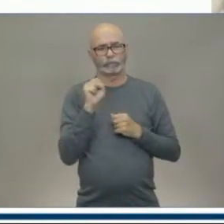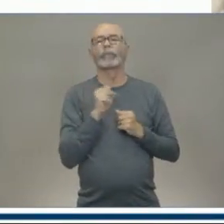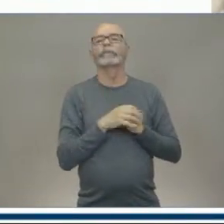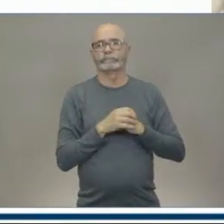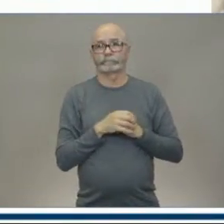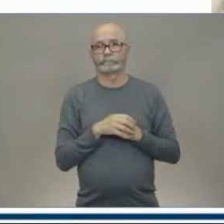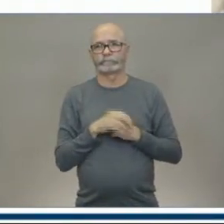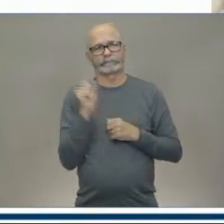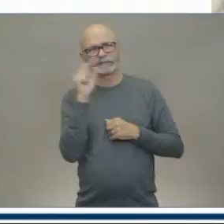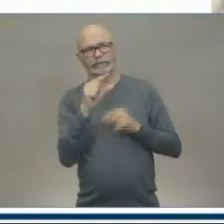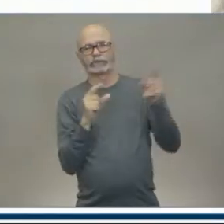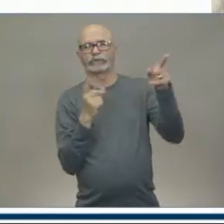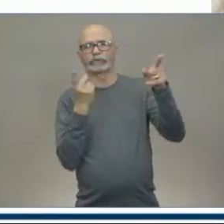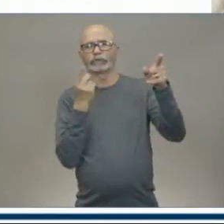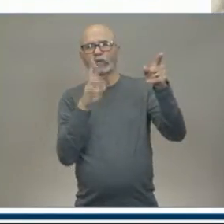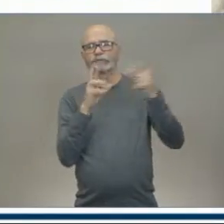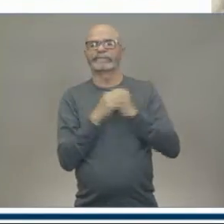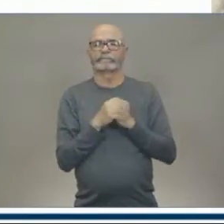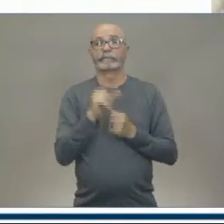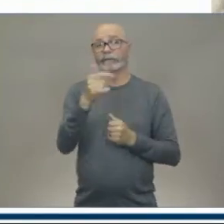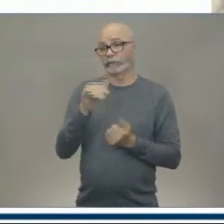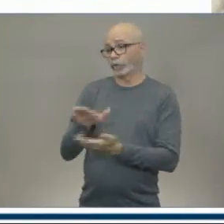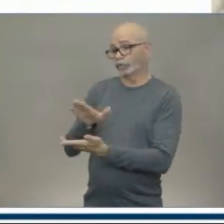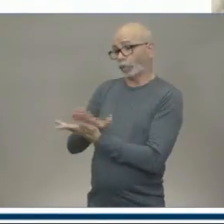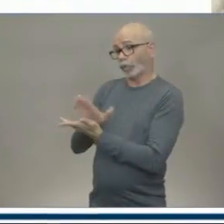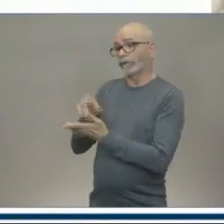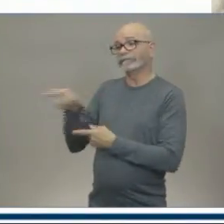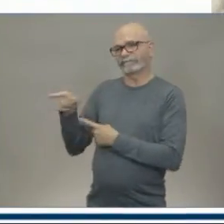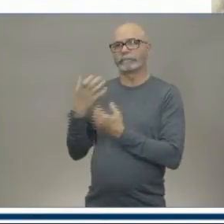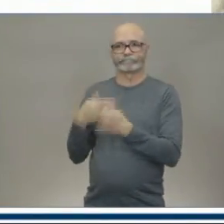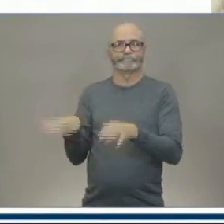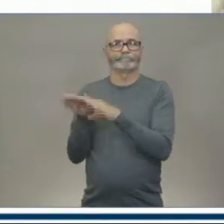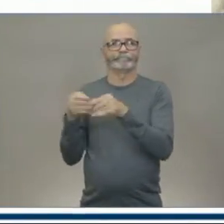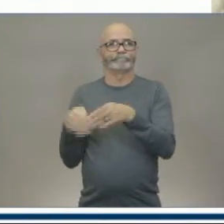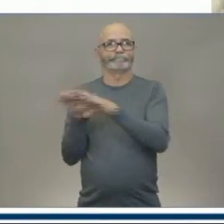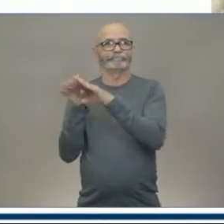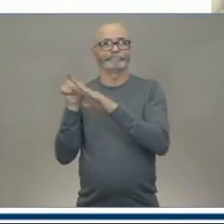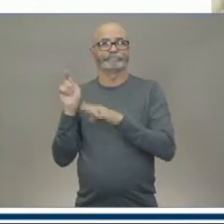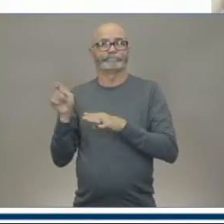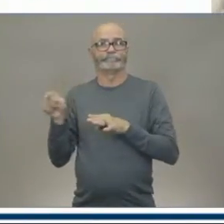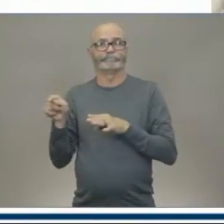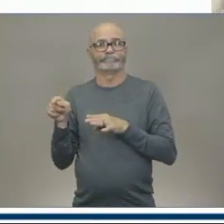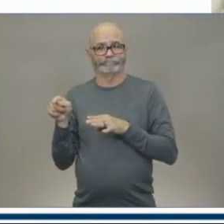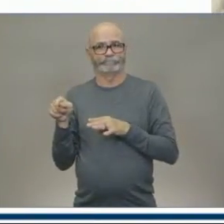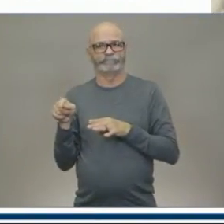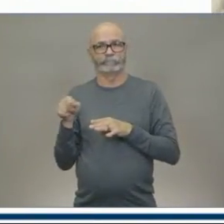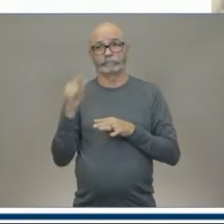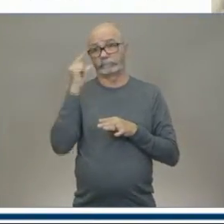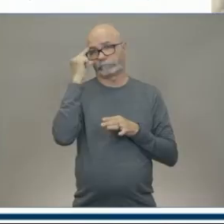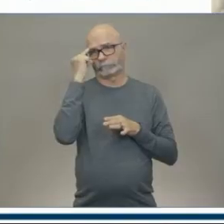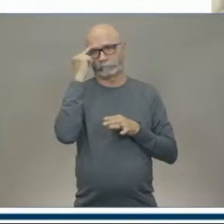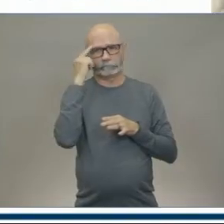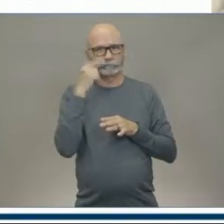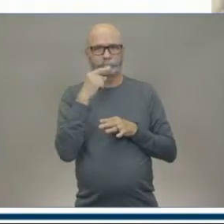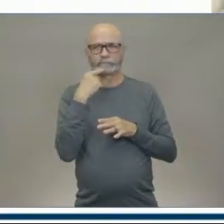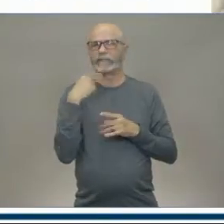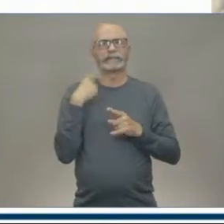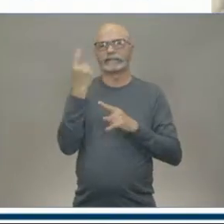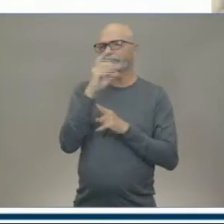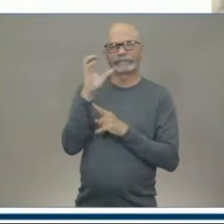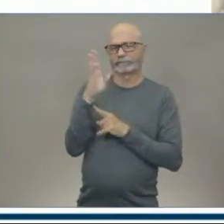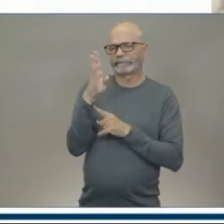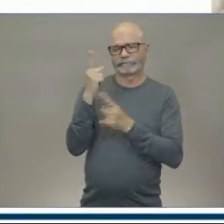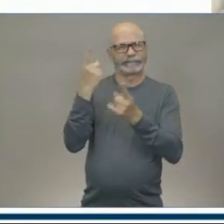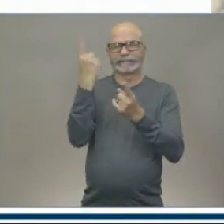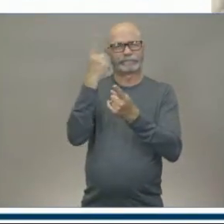school closures you've announced today. This seems to go against the CDC recommendations, which came out recently, which recommend closing schools